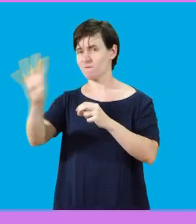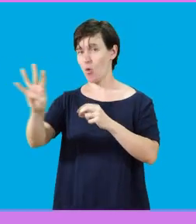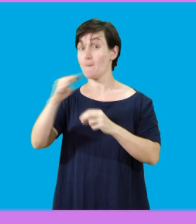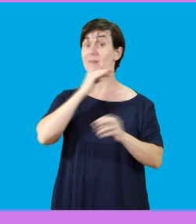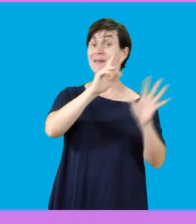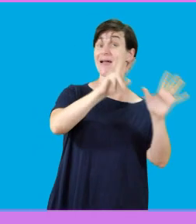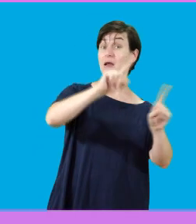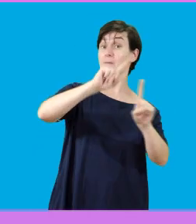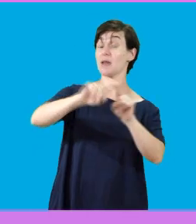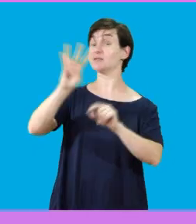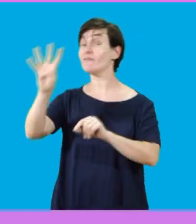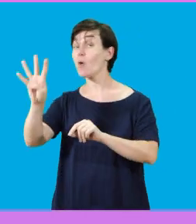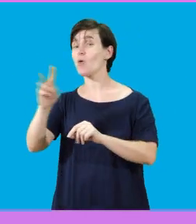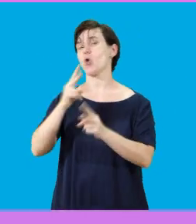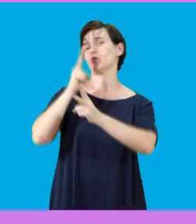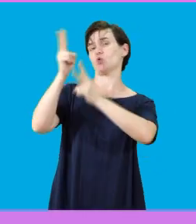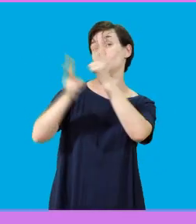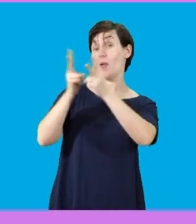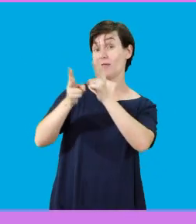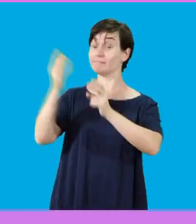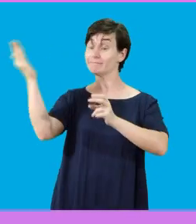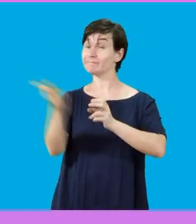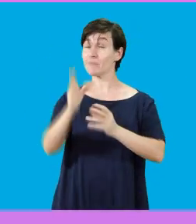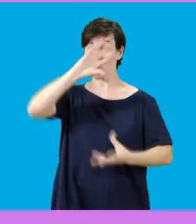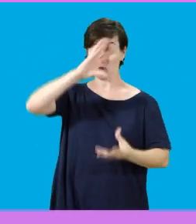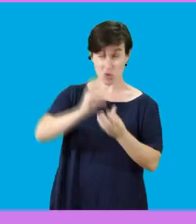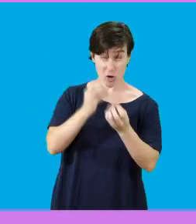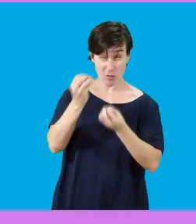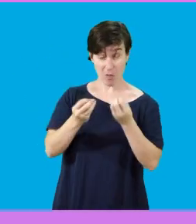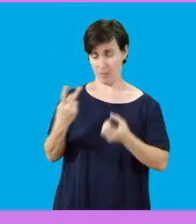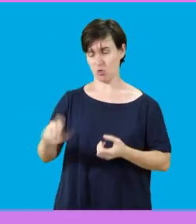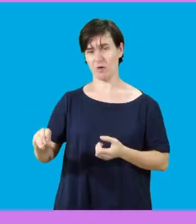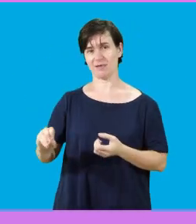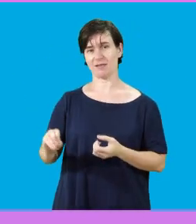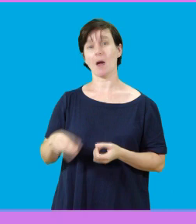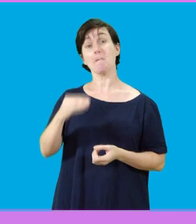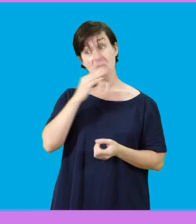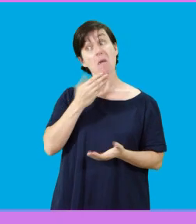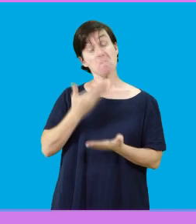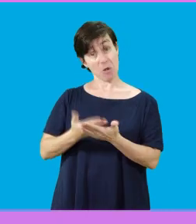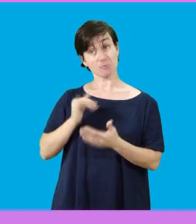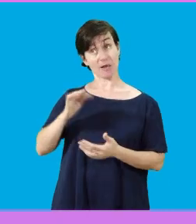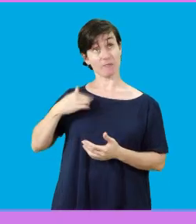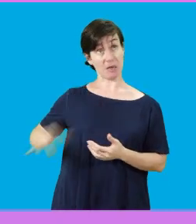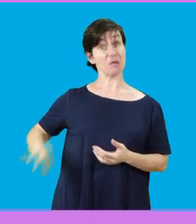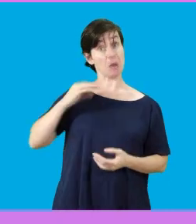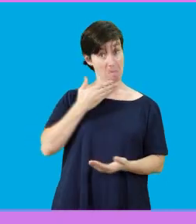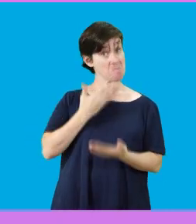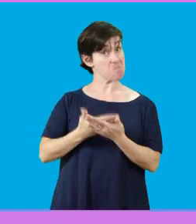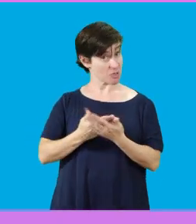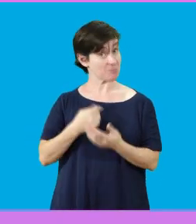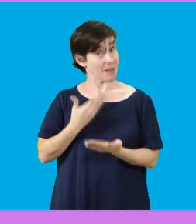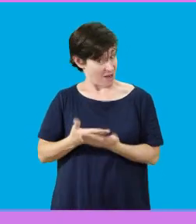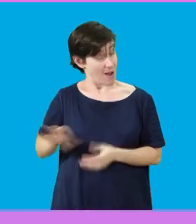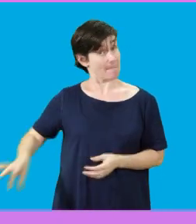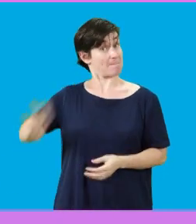got 4. So it is actually 12 out of 20. So we are increasing our chances now. So 12 over 20,